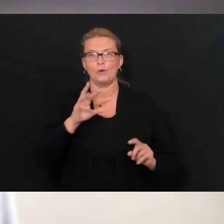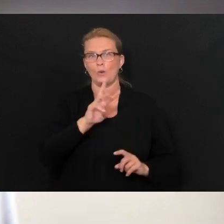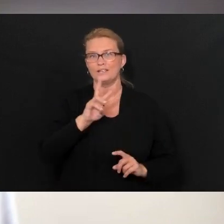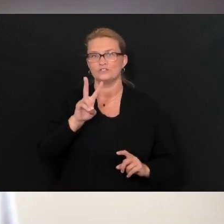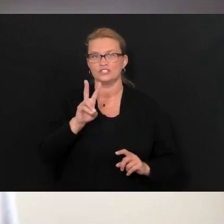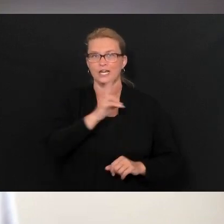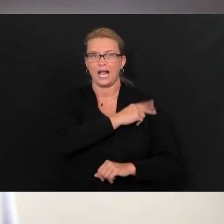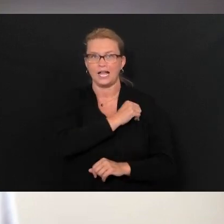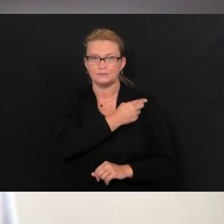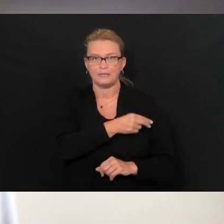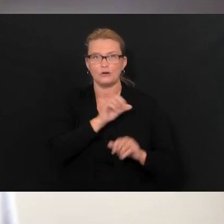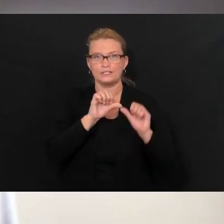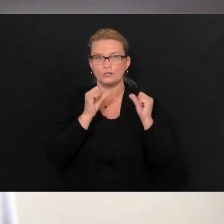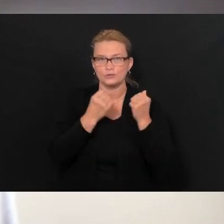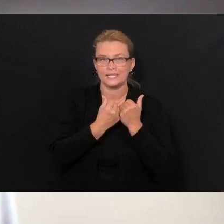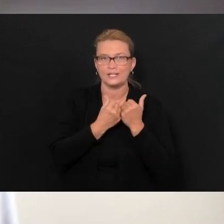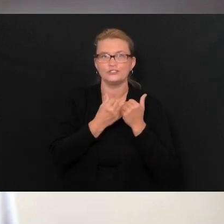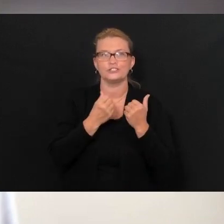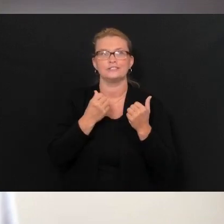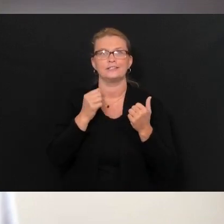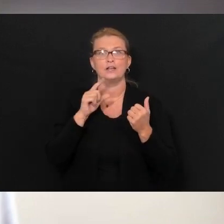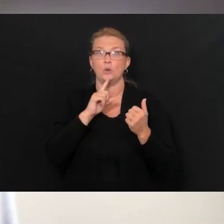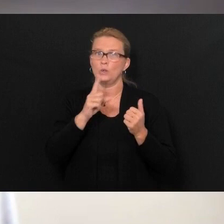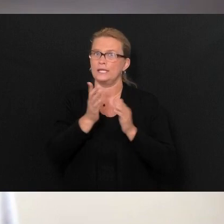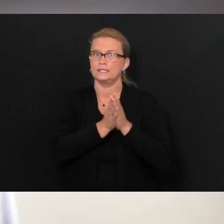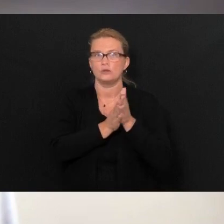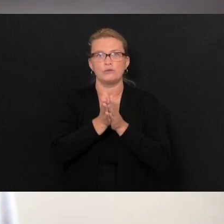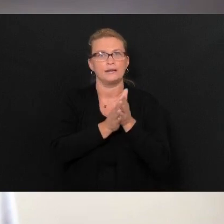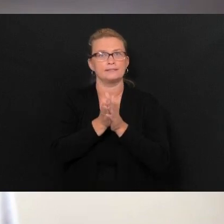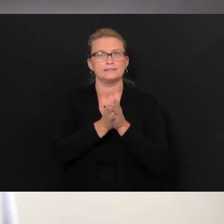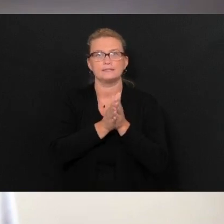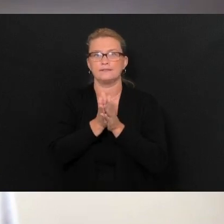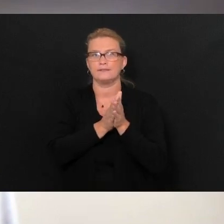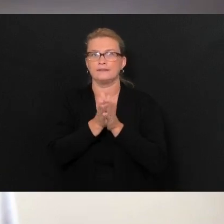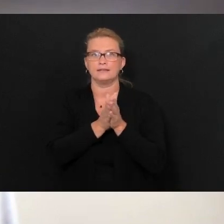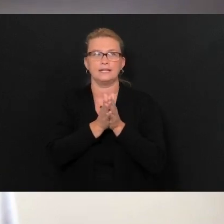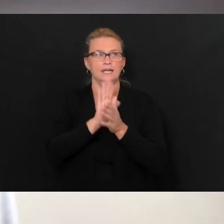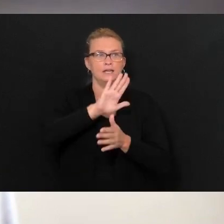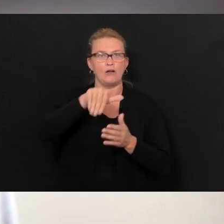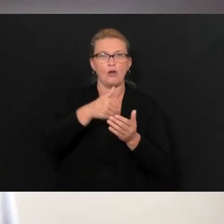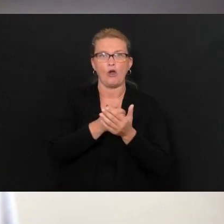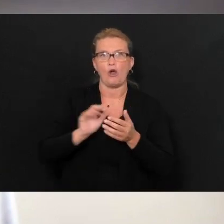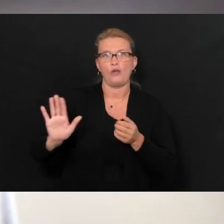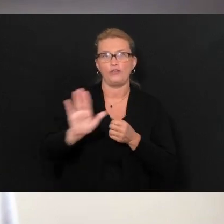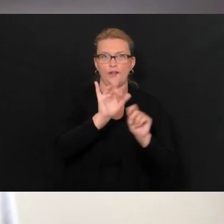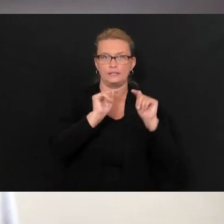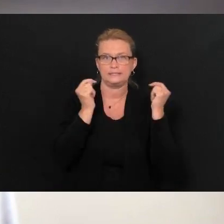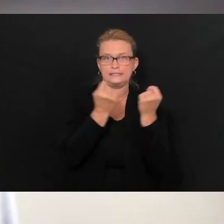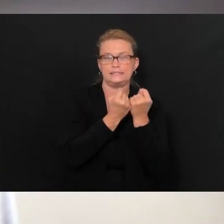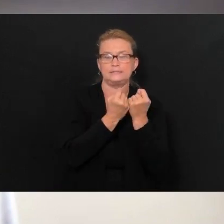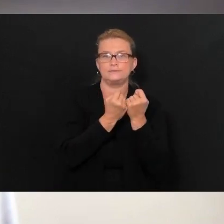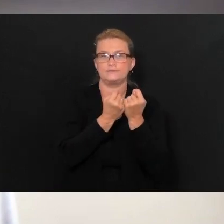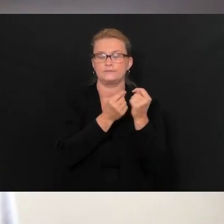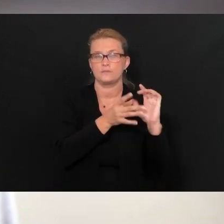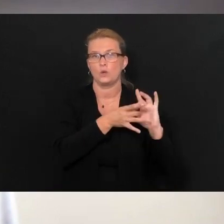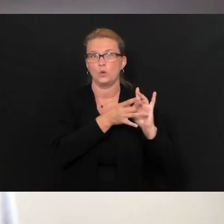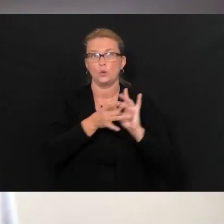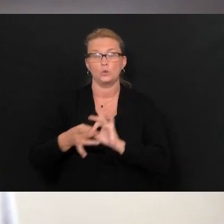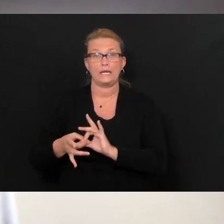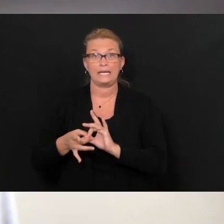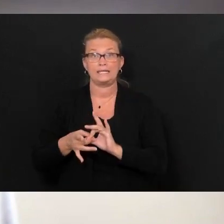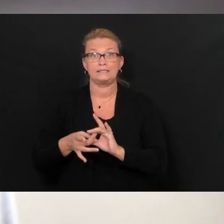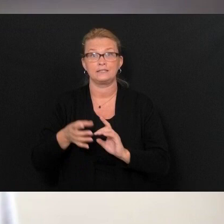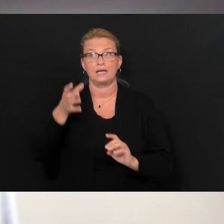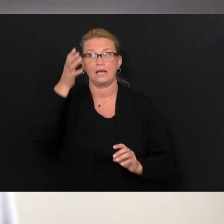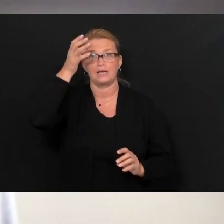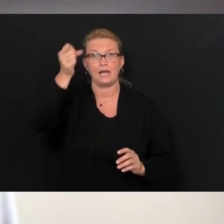Virginia Hospital Association is aggressively working with all of its members related to concepts